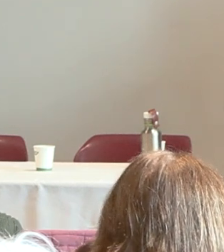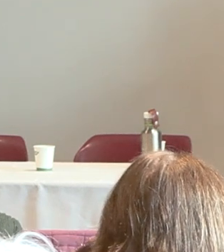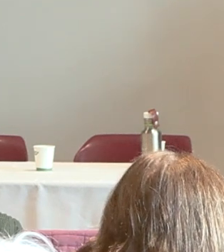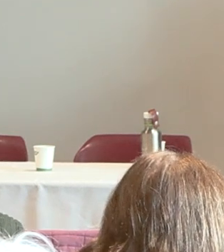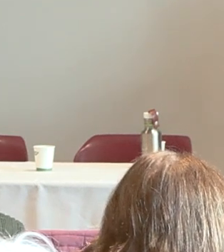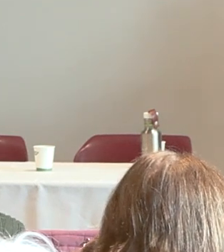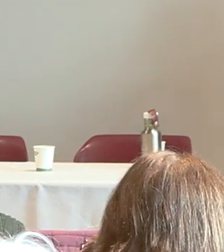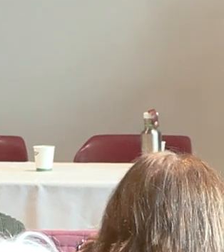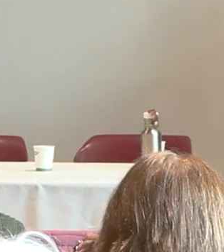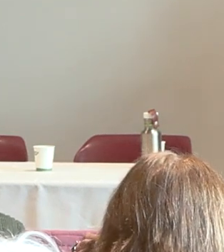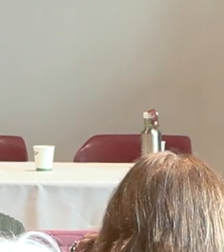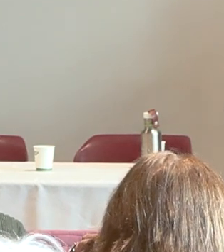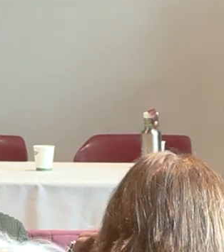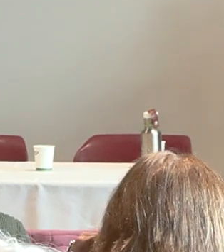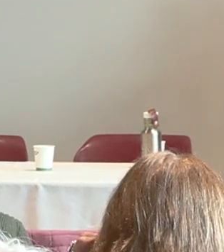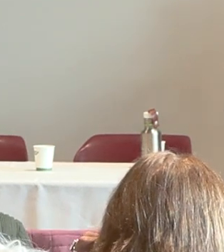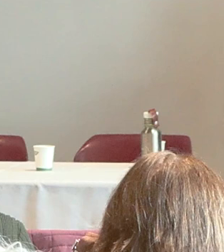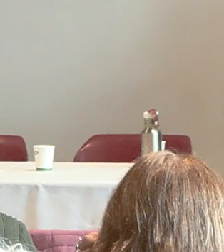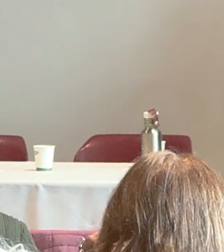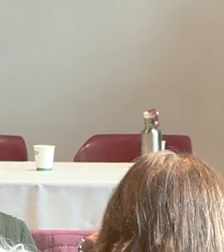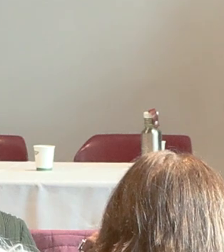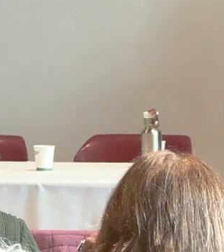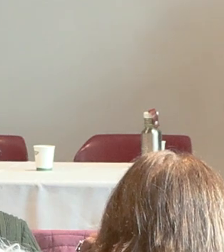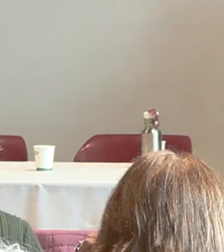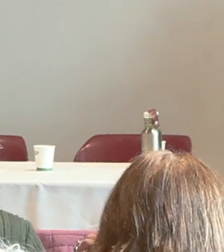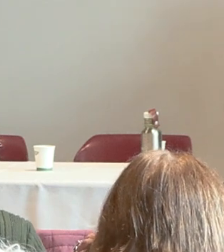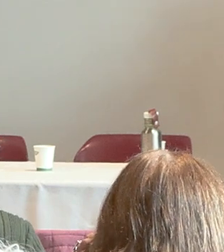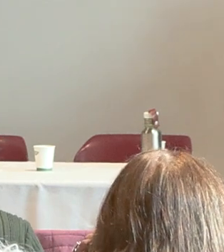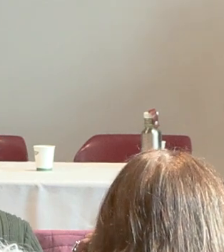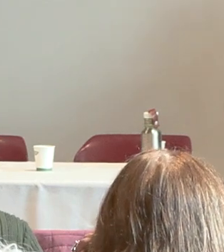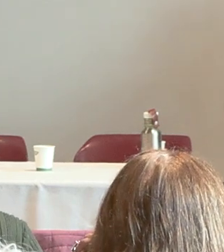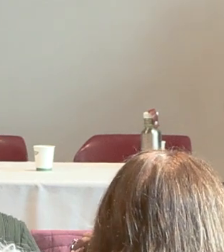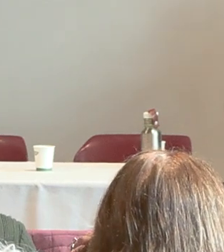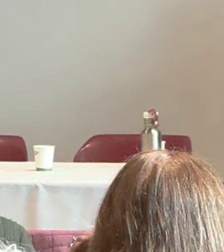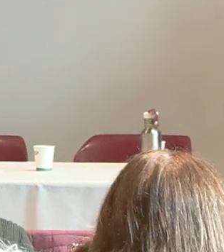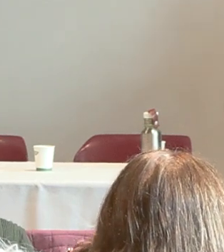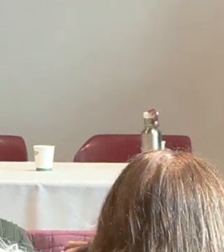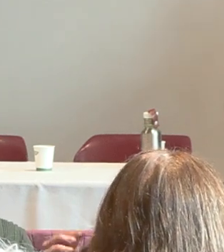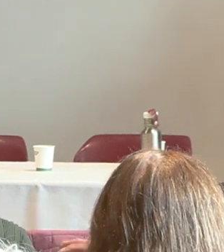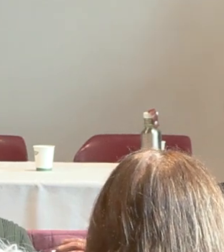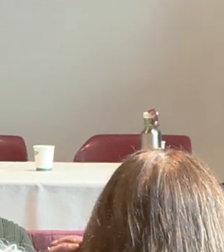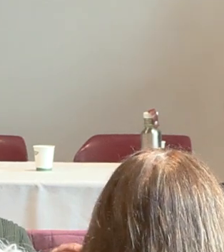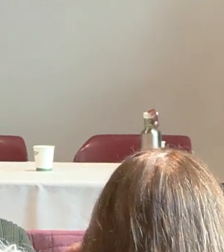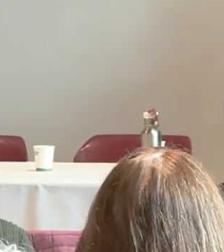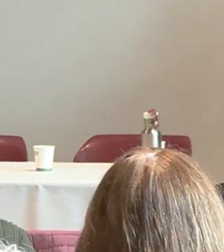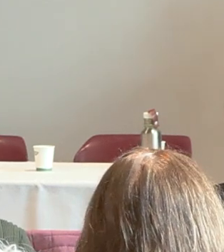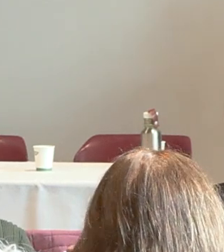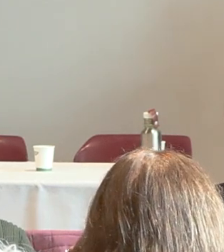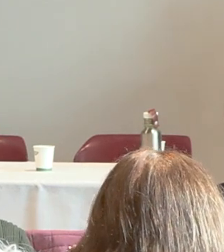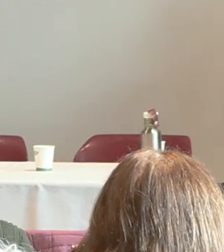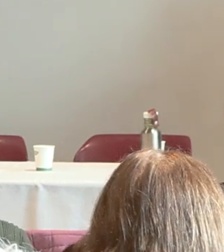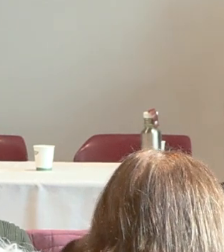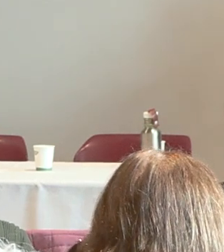Shanta models for us not only a devoted and talented writer, but a dedicated literary